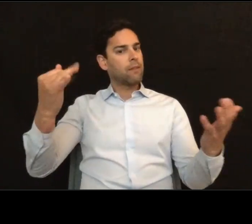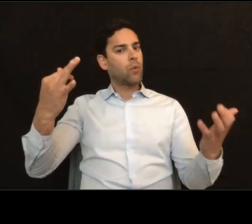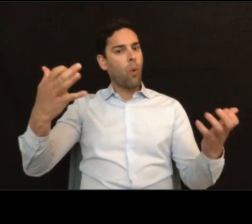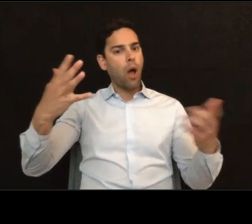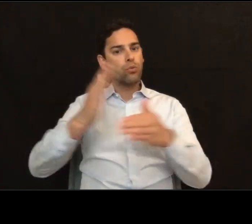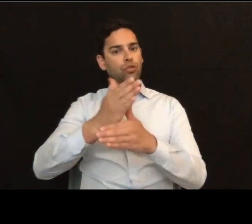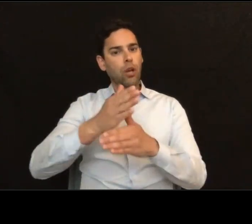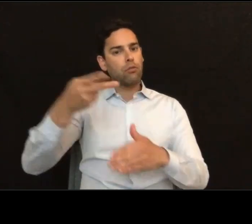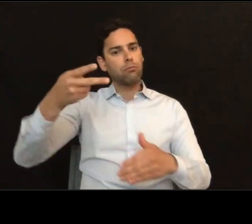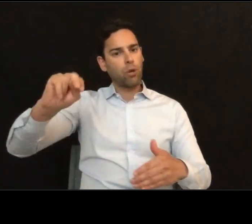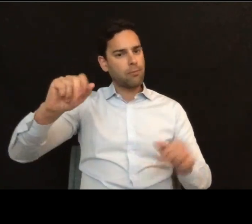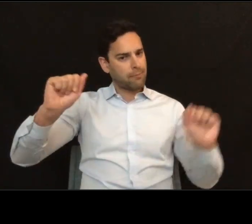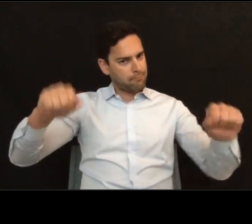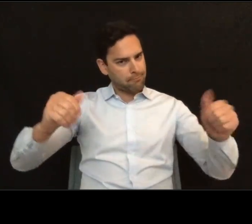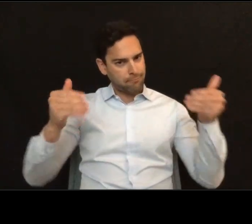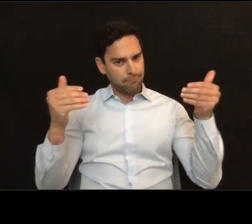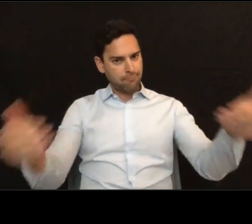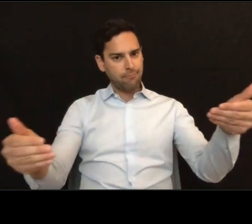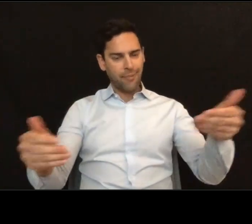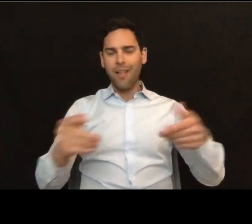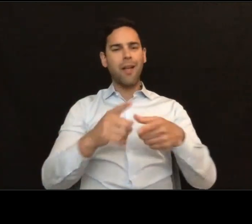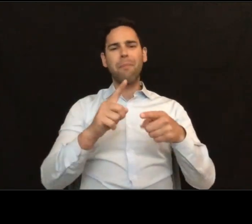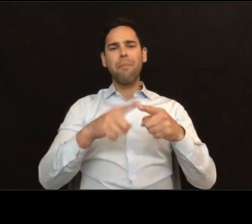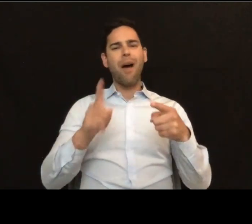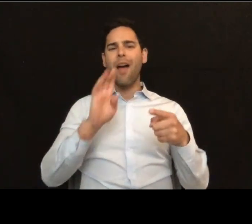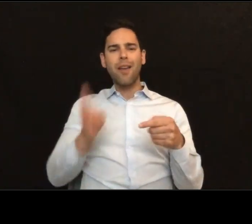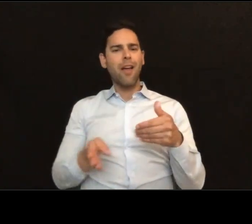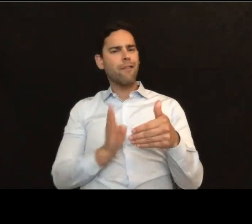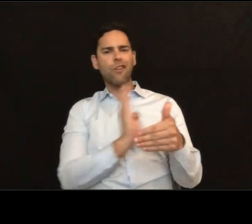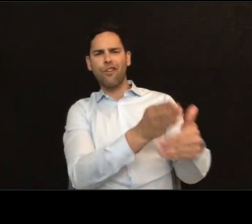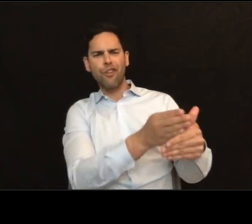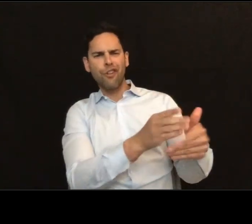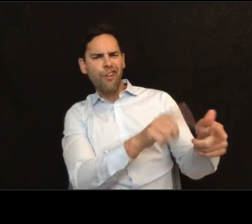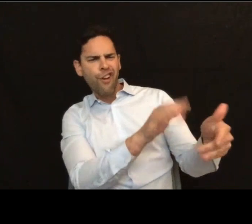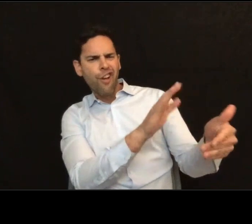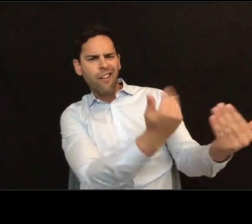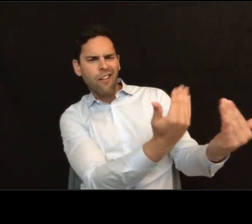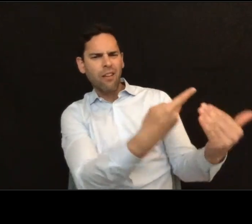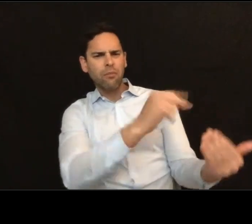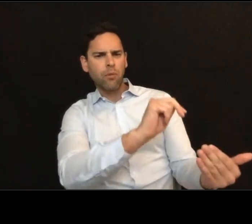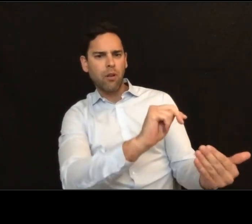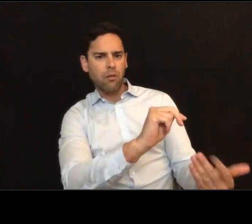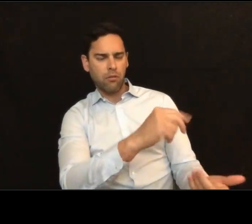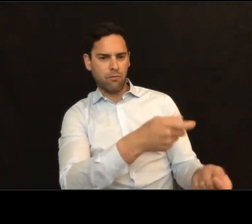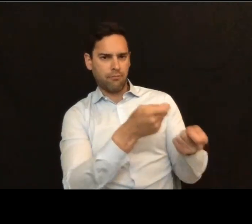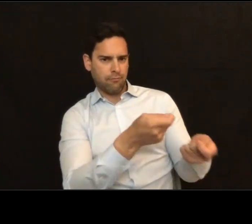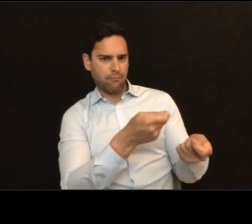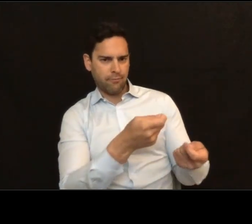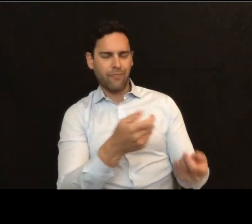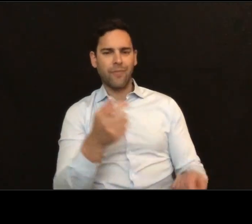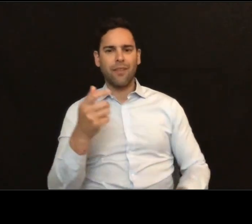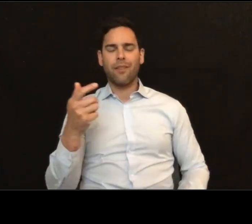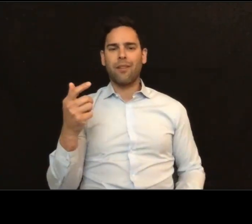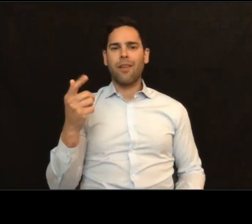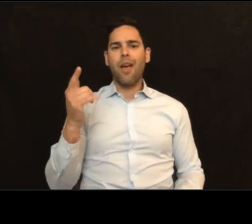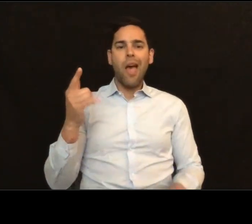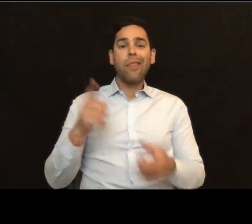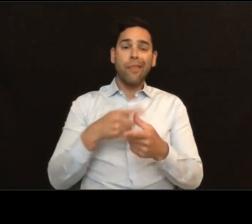bug anybody about it. And I've sort of arrived at that conclusion through trial and error, which is not